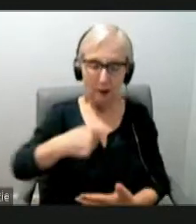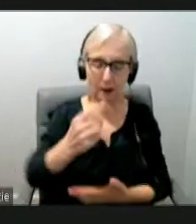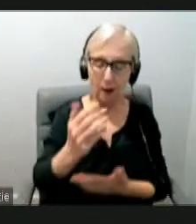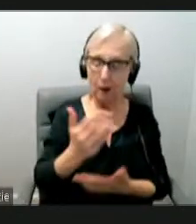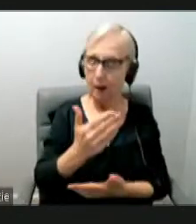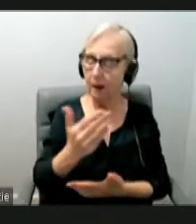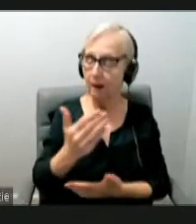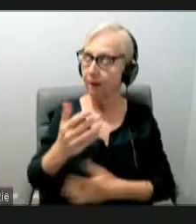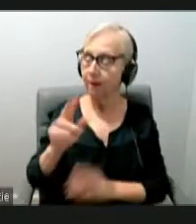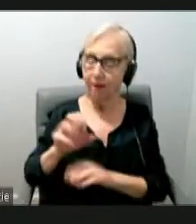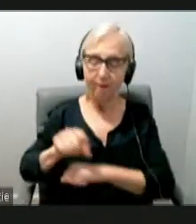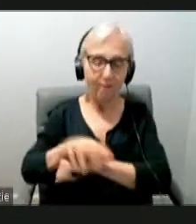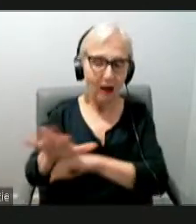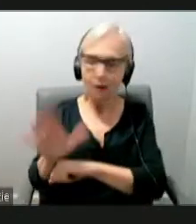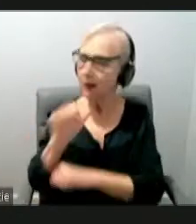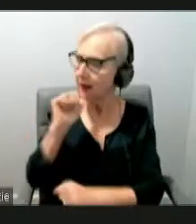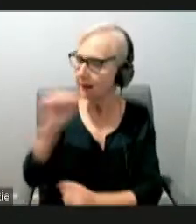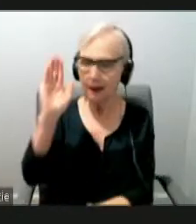it is not done with us.